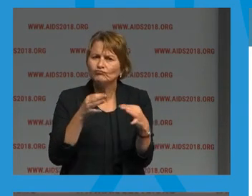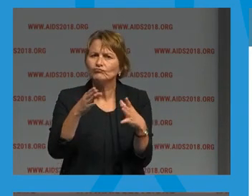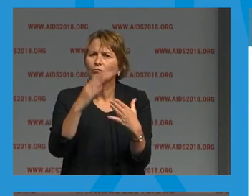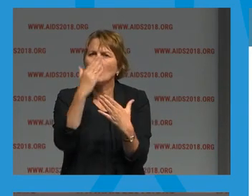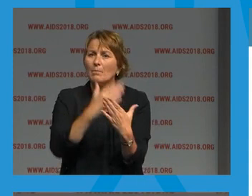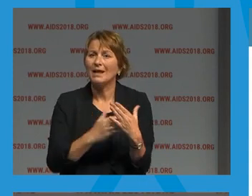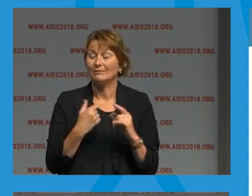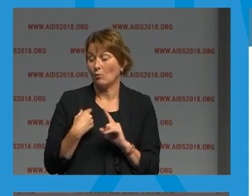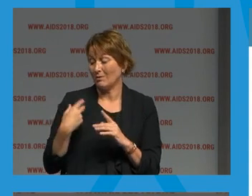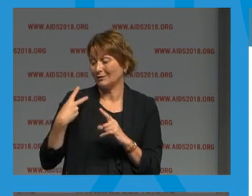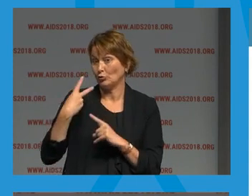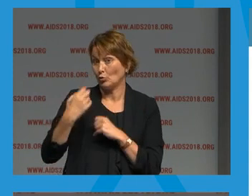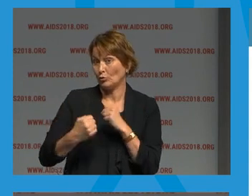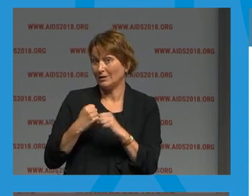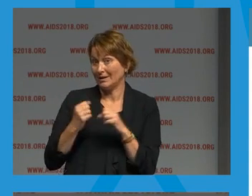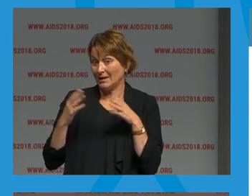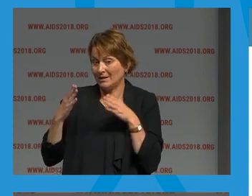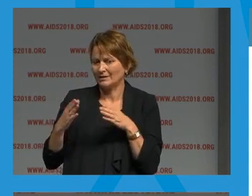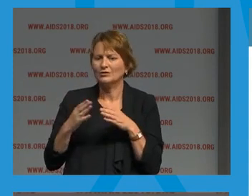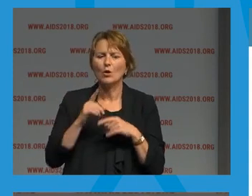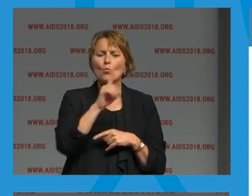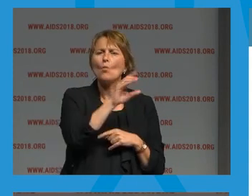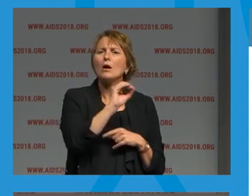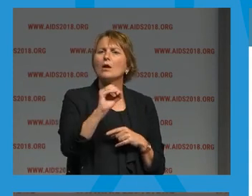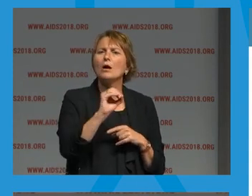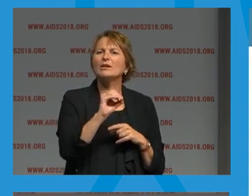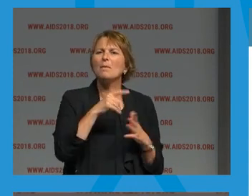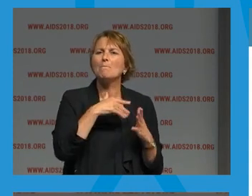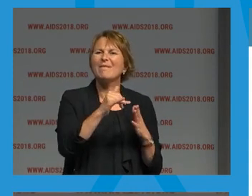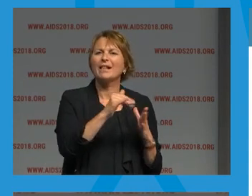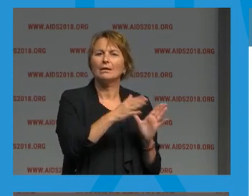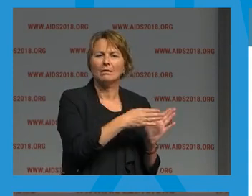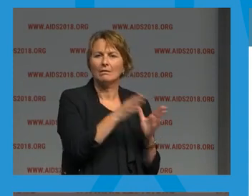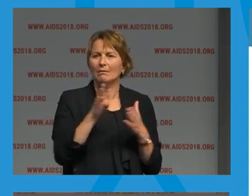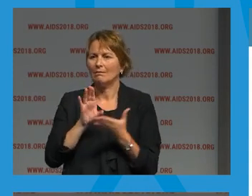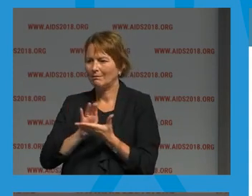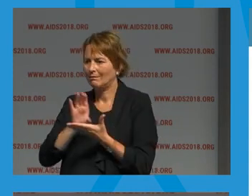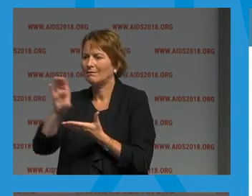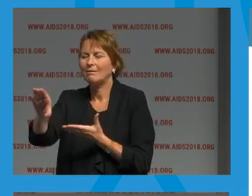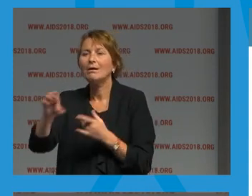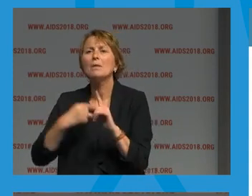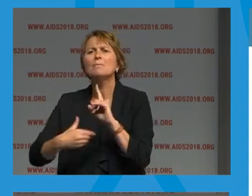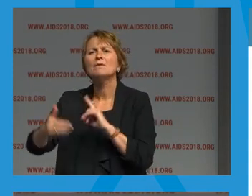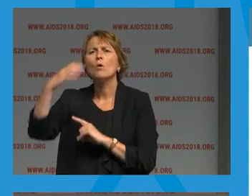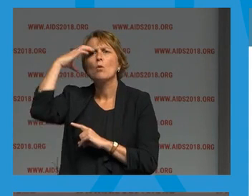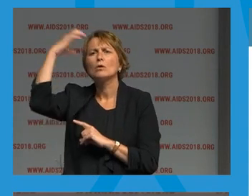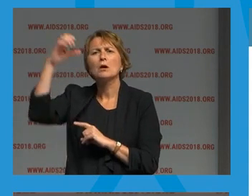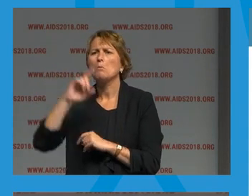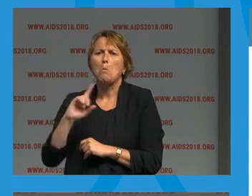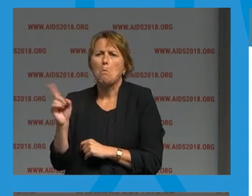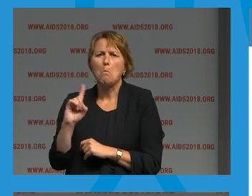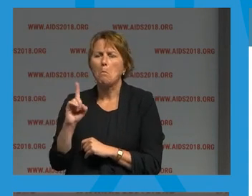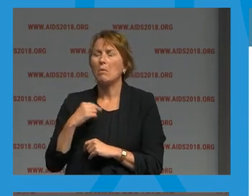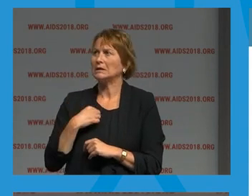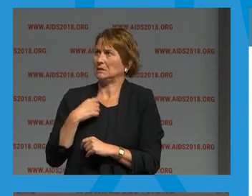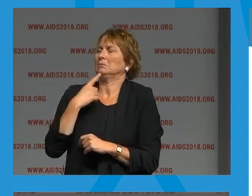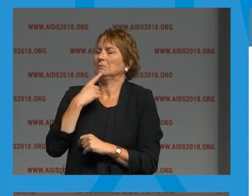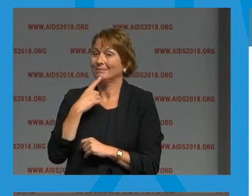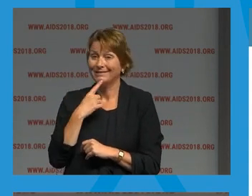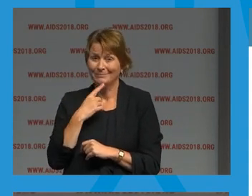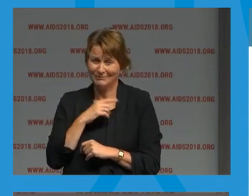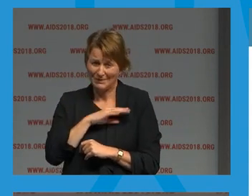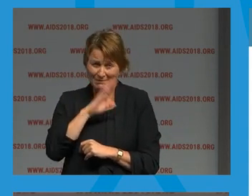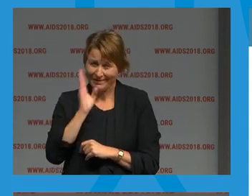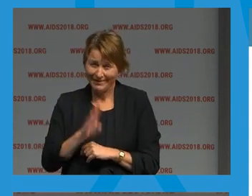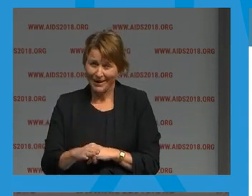I tried to move that $100 million in a different way, a way that governments weren't used to utilizing. And although I have never, ever